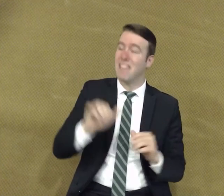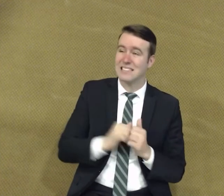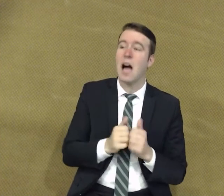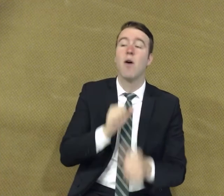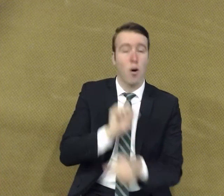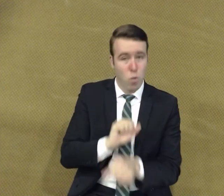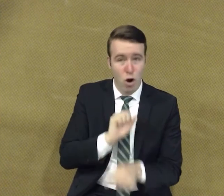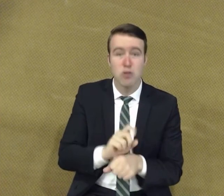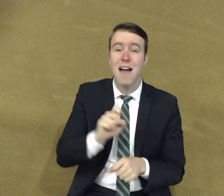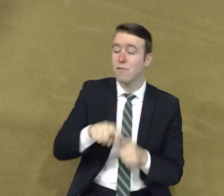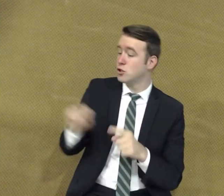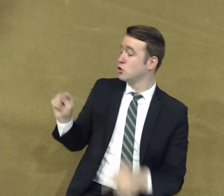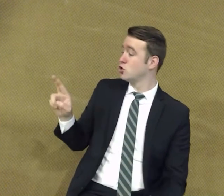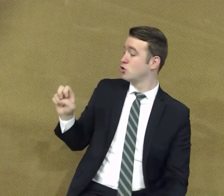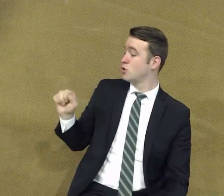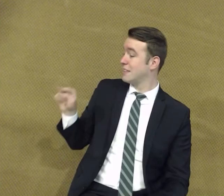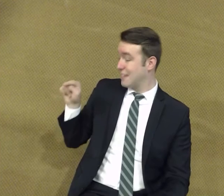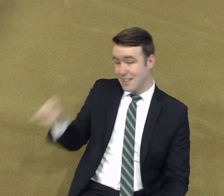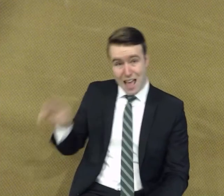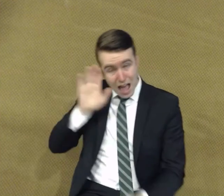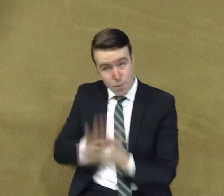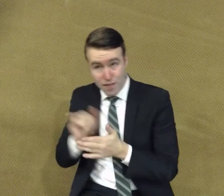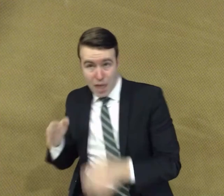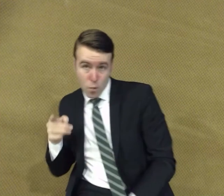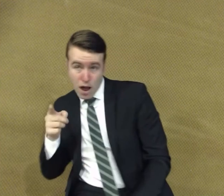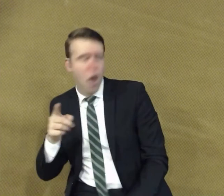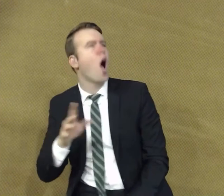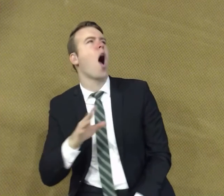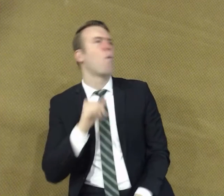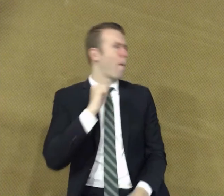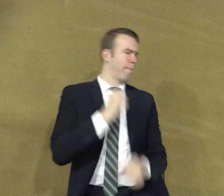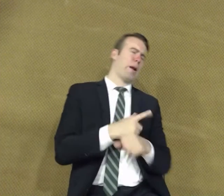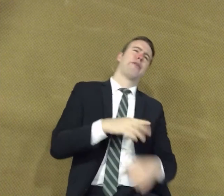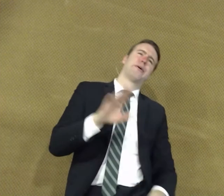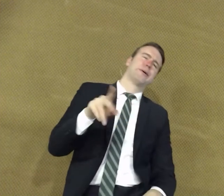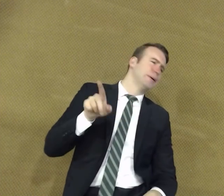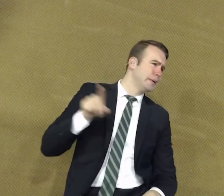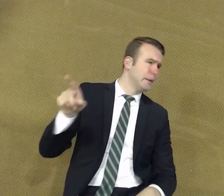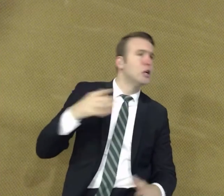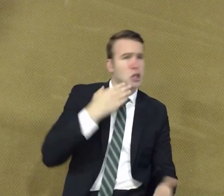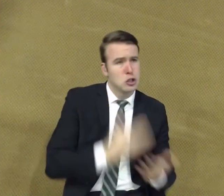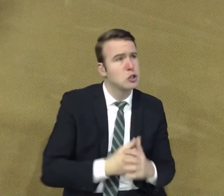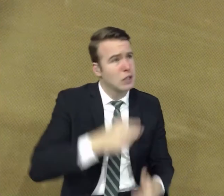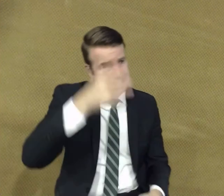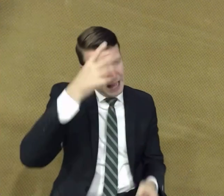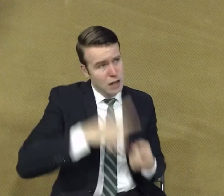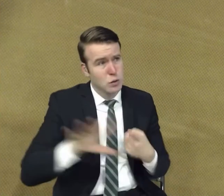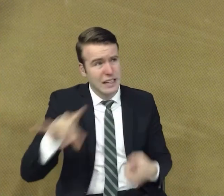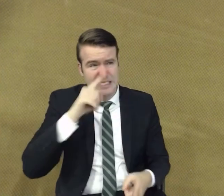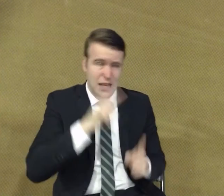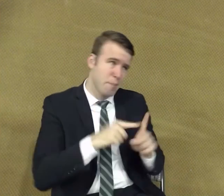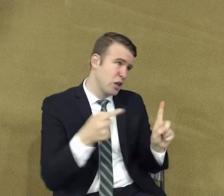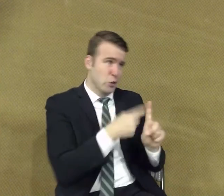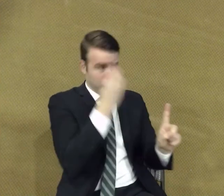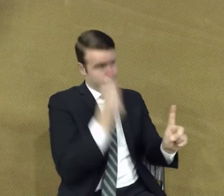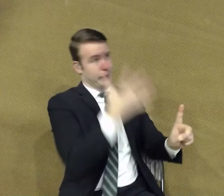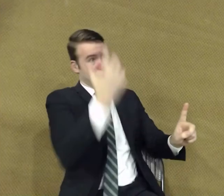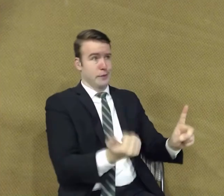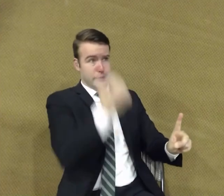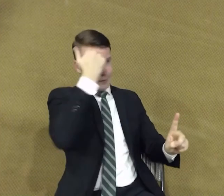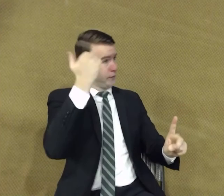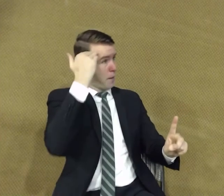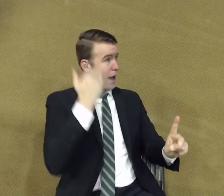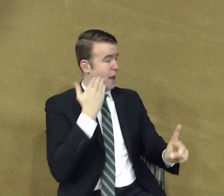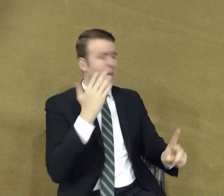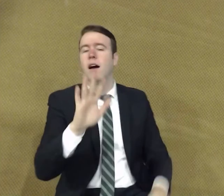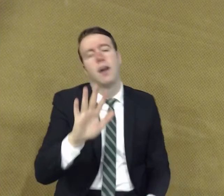it works. You have to treat him that way. If you keep saying, well, brother so-and-so, he sure is a good dad to his kids, but you're just a dumbhead. And